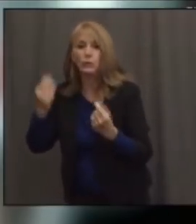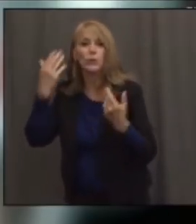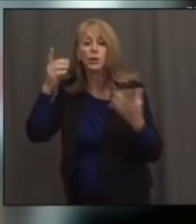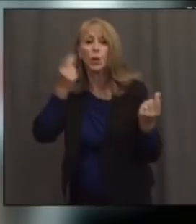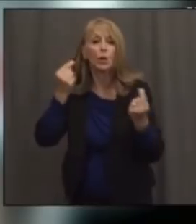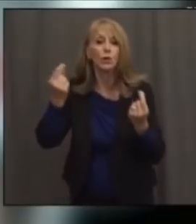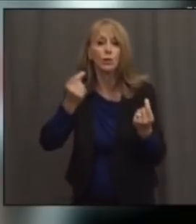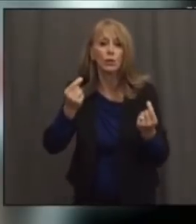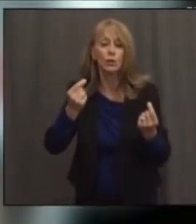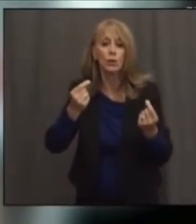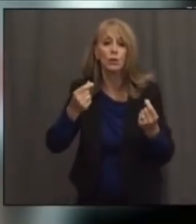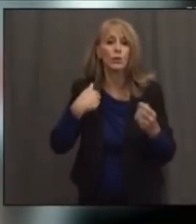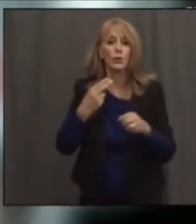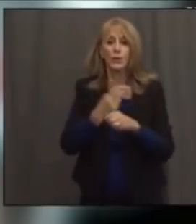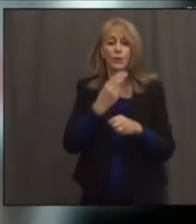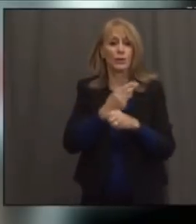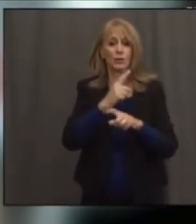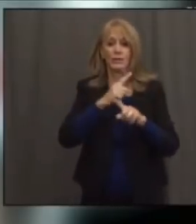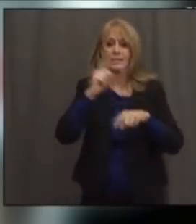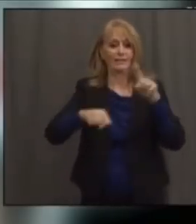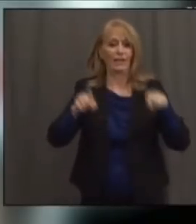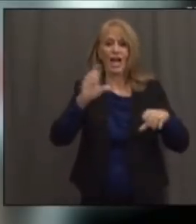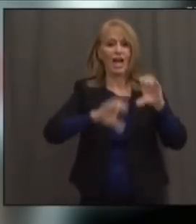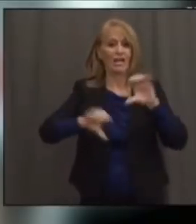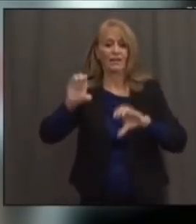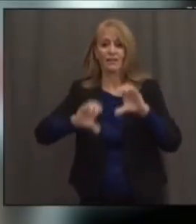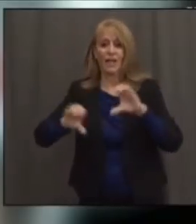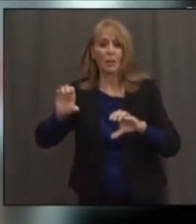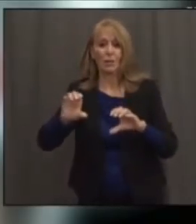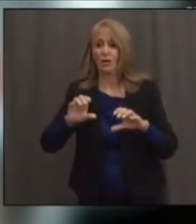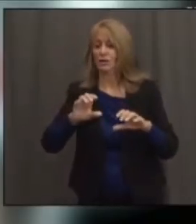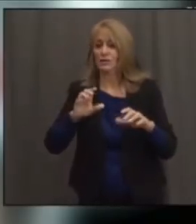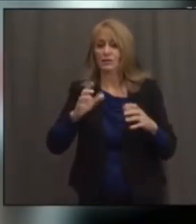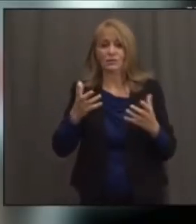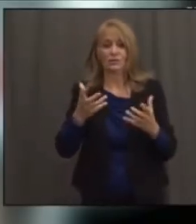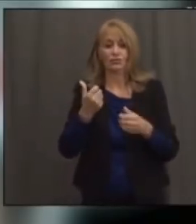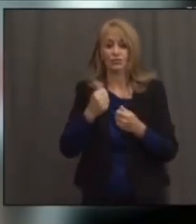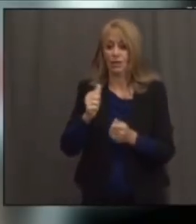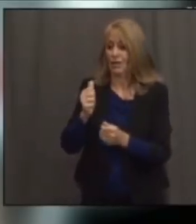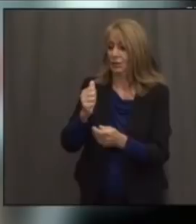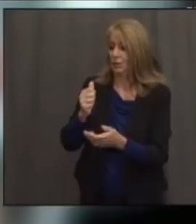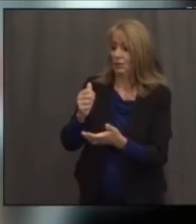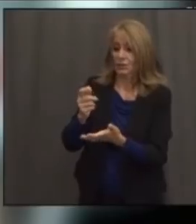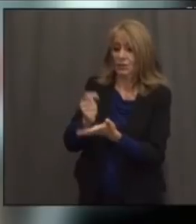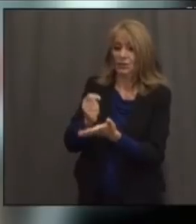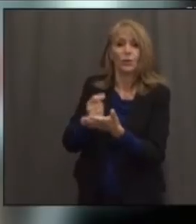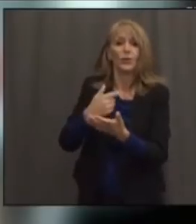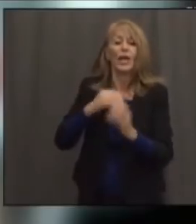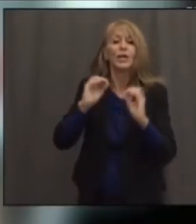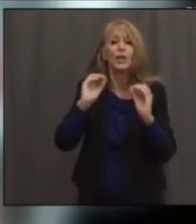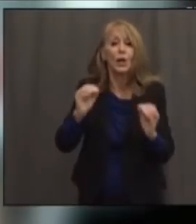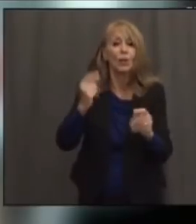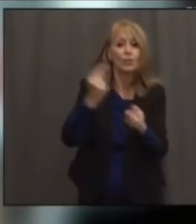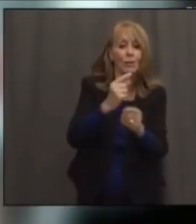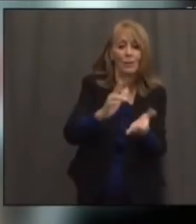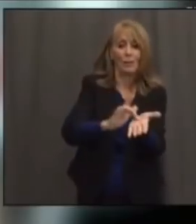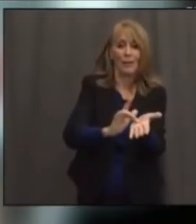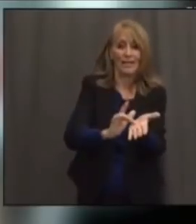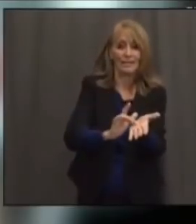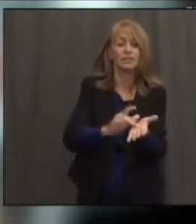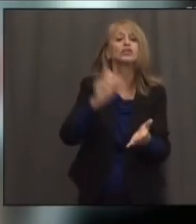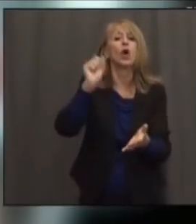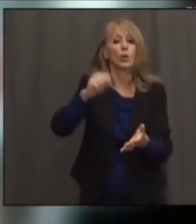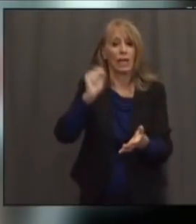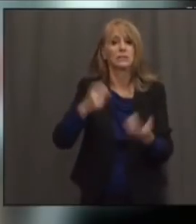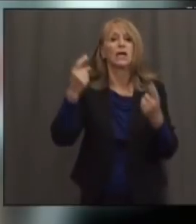early on, we were using hydroxychloroquine and famotidine to treat the virus. We didn't have effective therapeutics. And so we got hit very